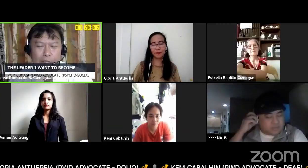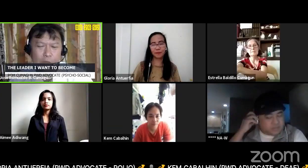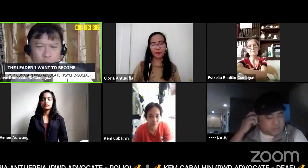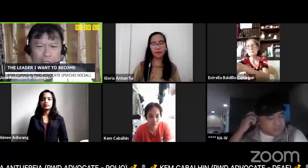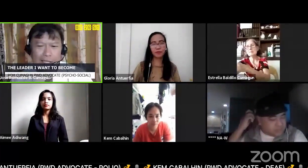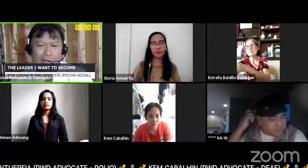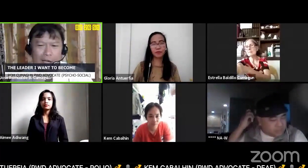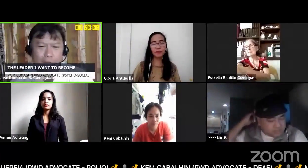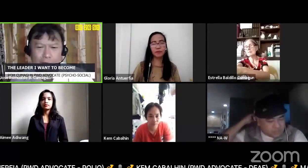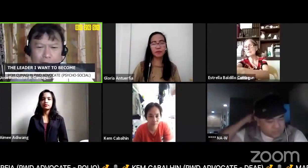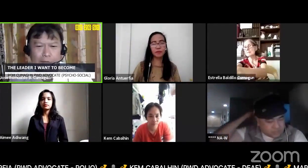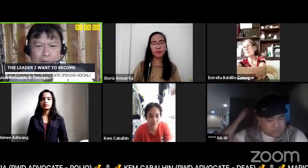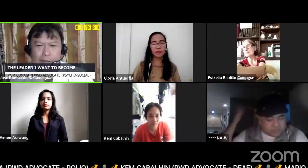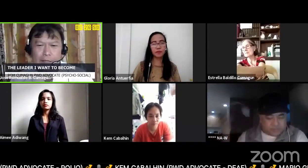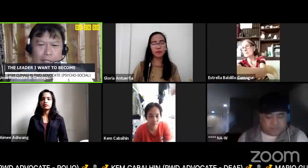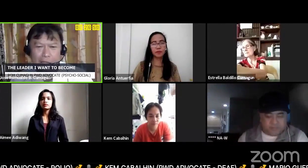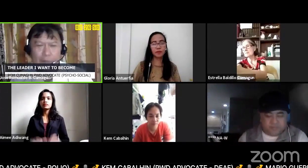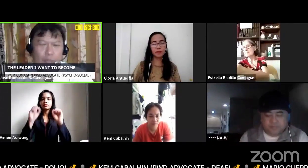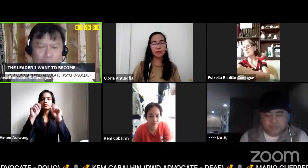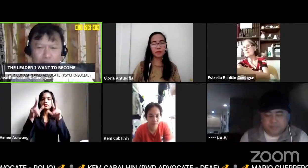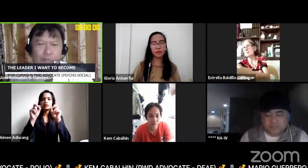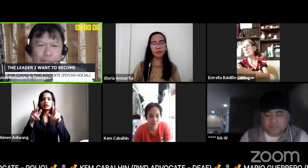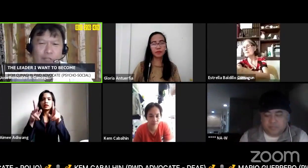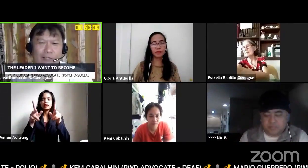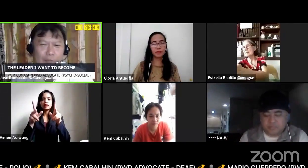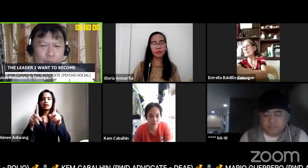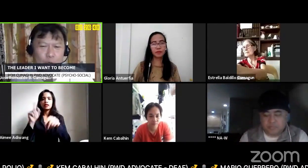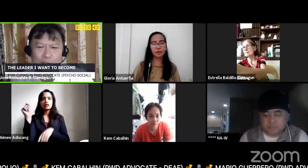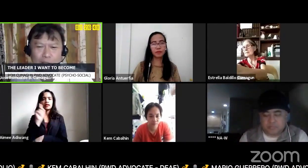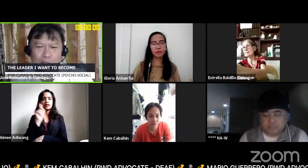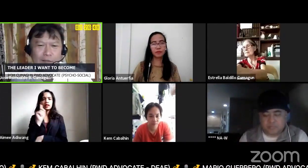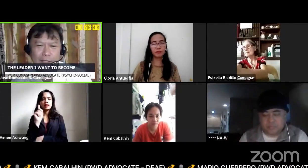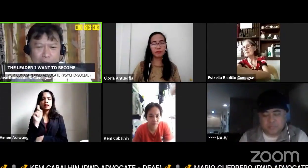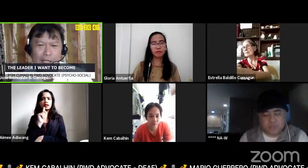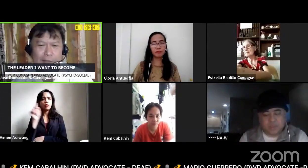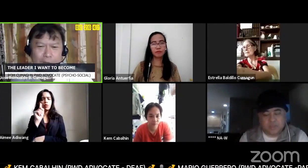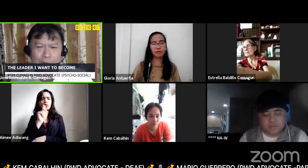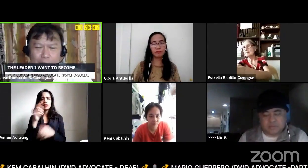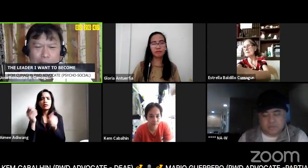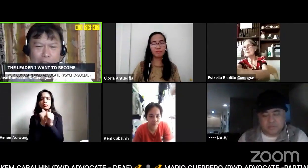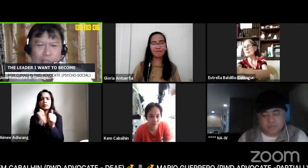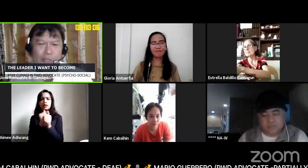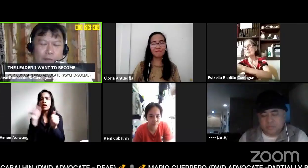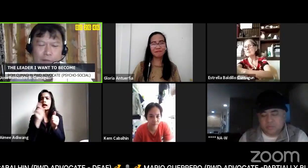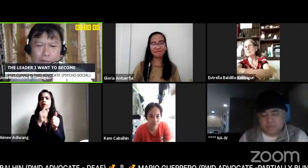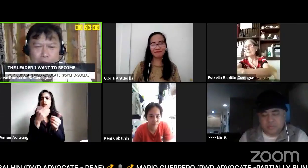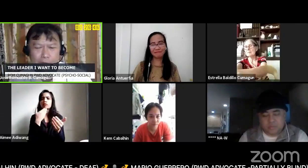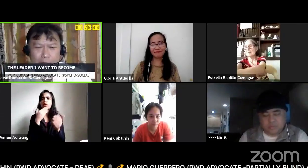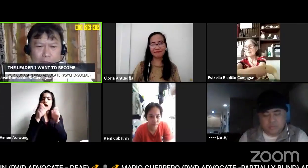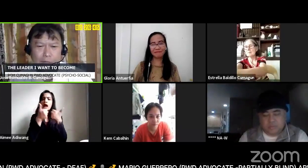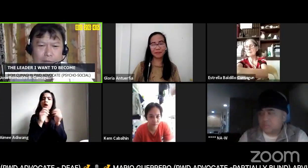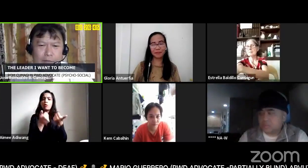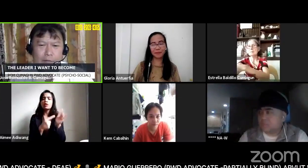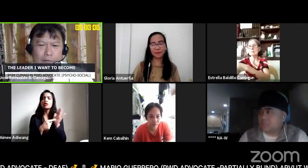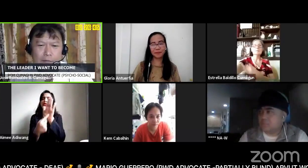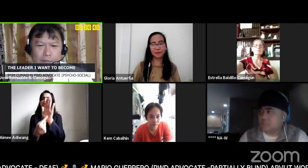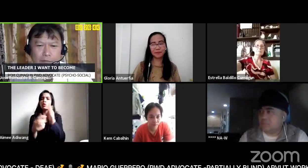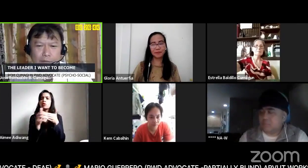Can you, what are examples of the good examples that you like to teach?